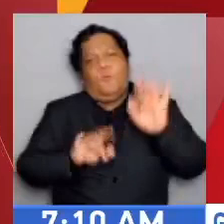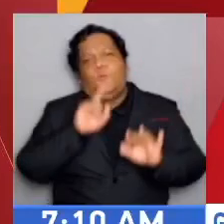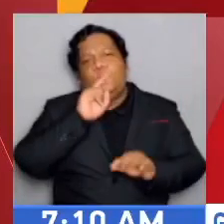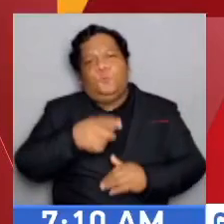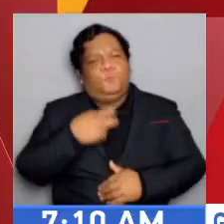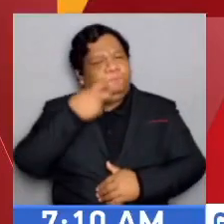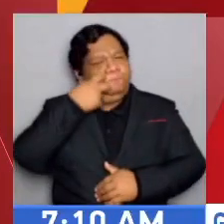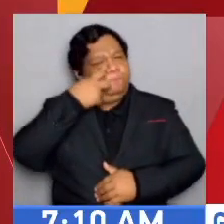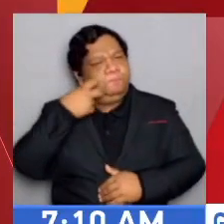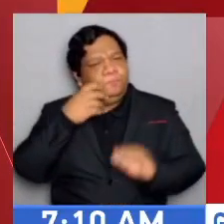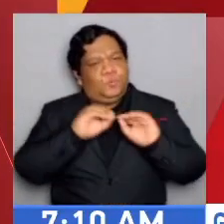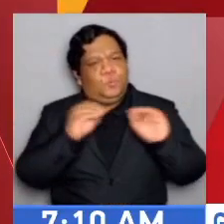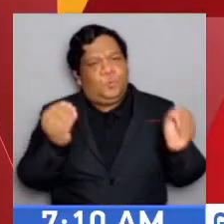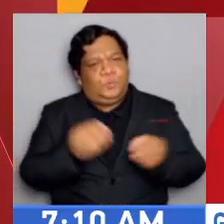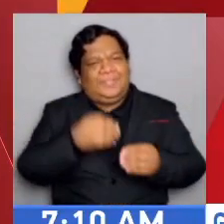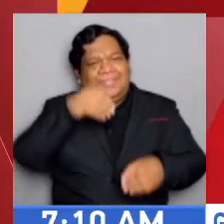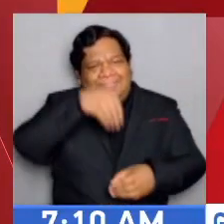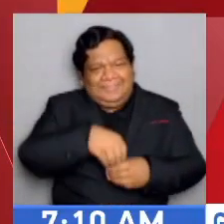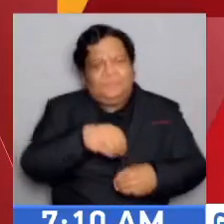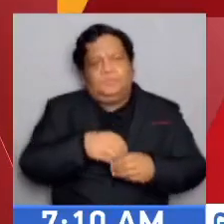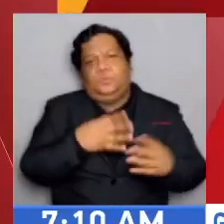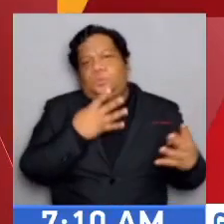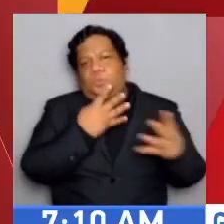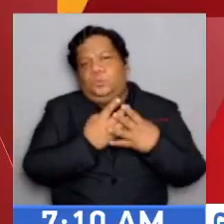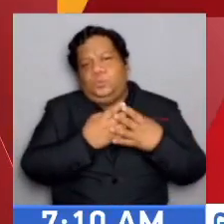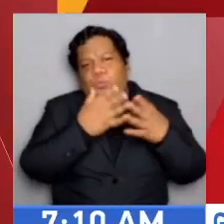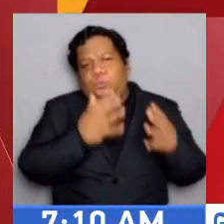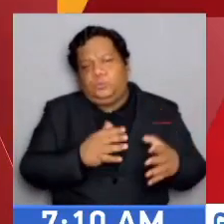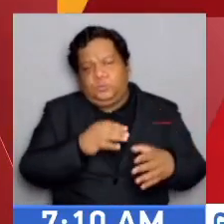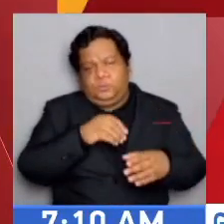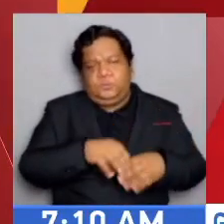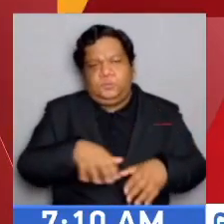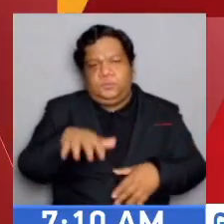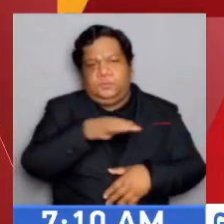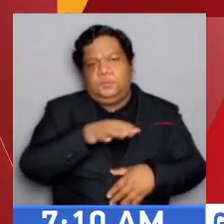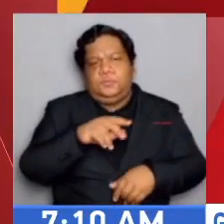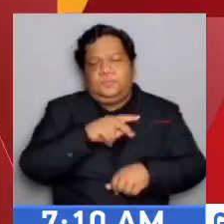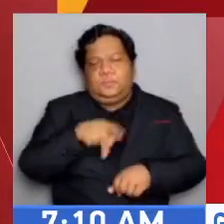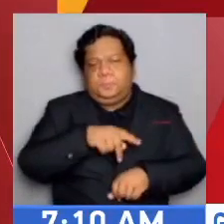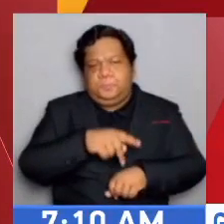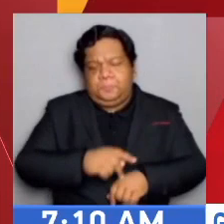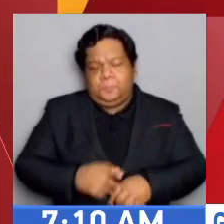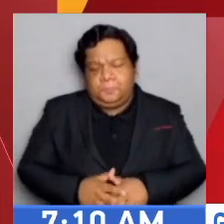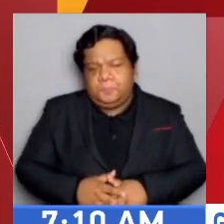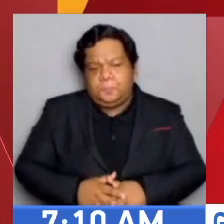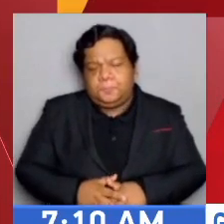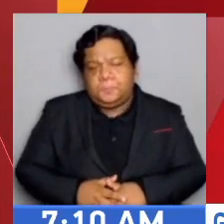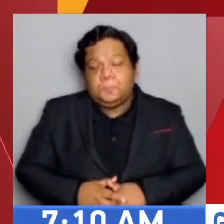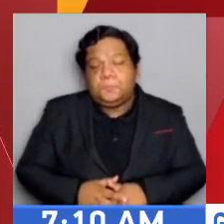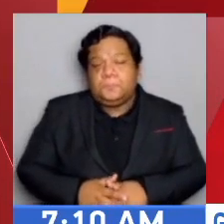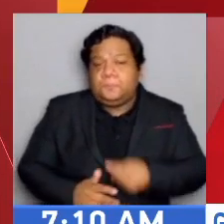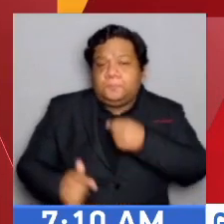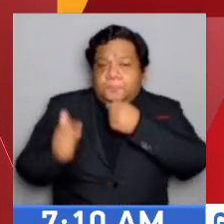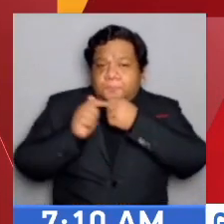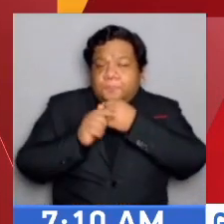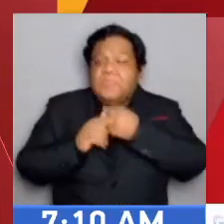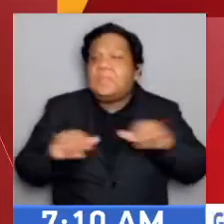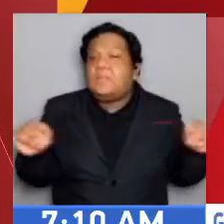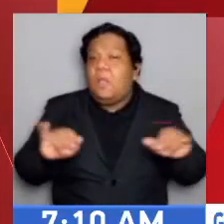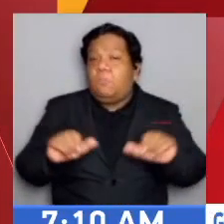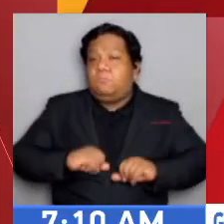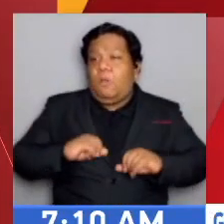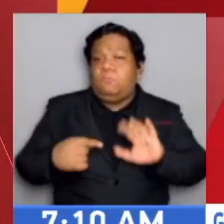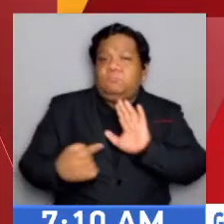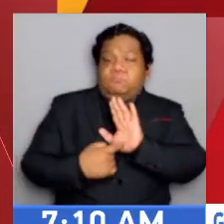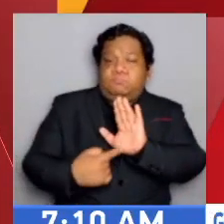the corrections pillar, another pillar of our justice system. Ibinida rin ni Rermulla ang pagkakatuklasaan niya criminal